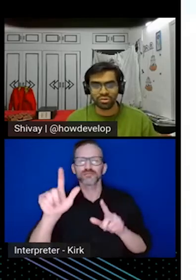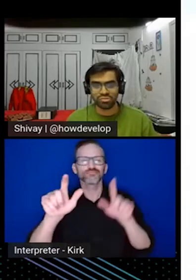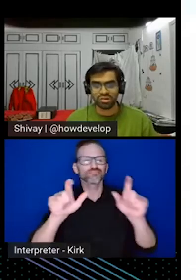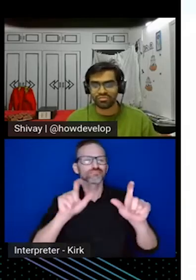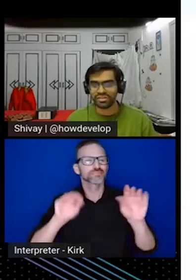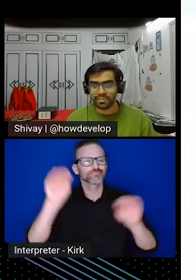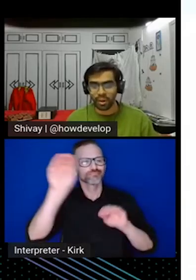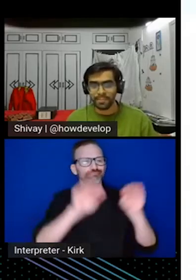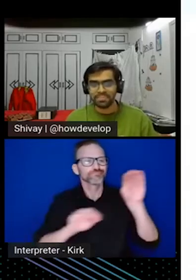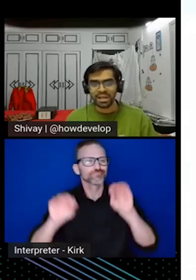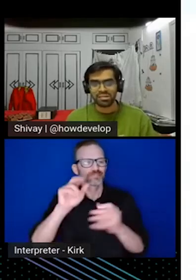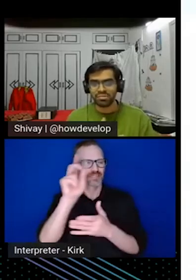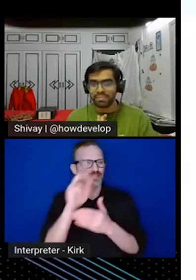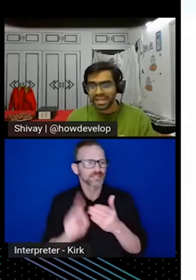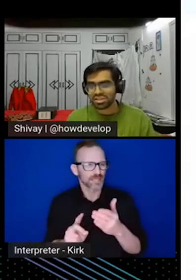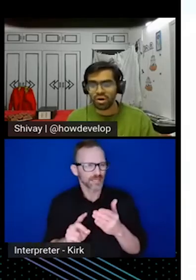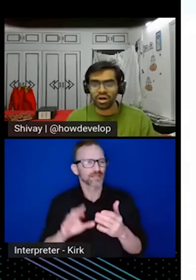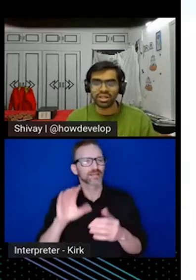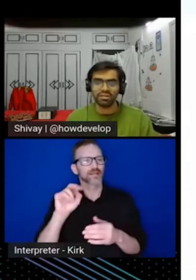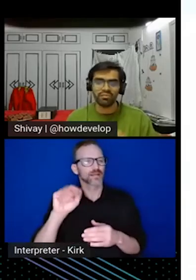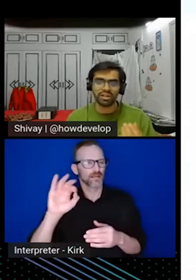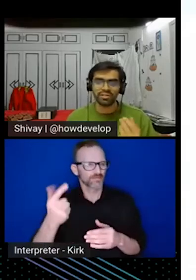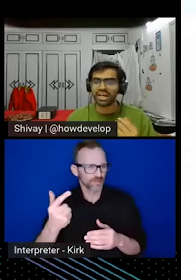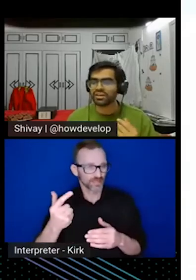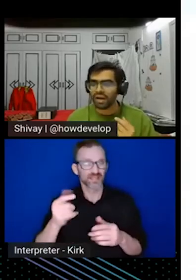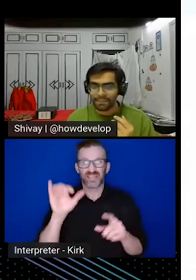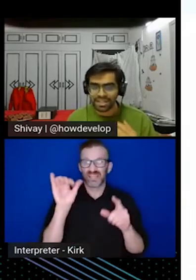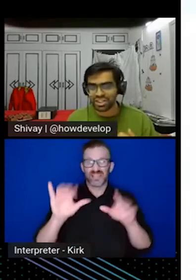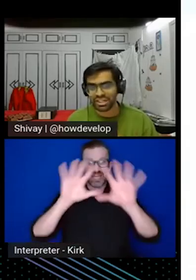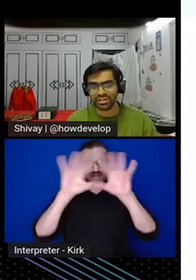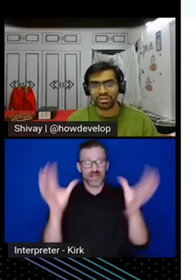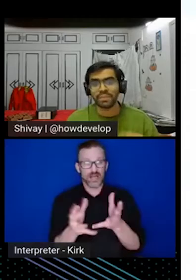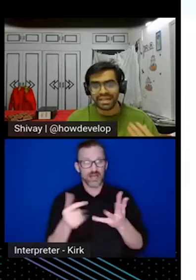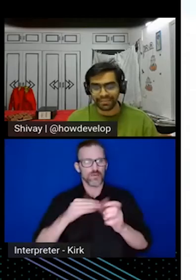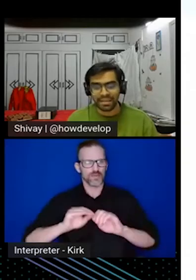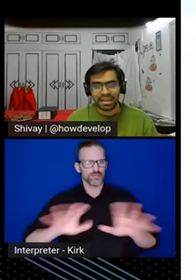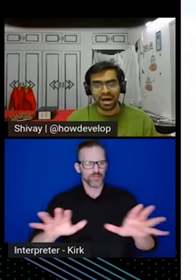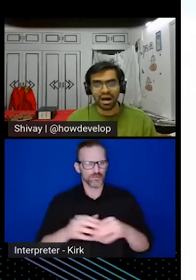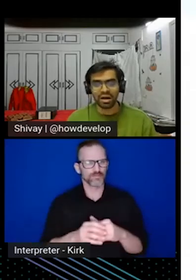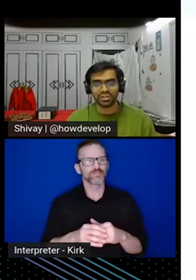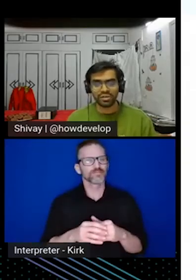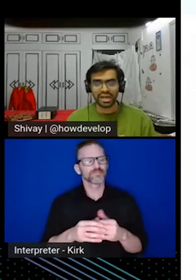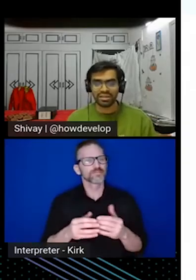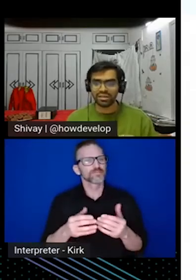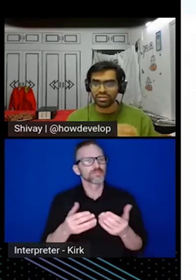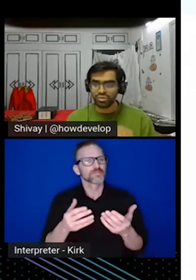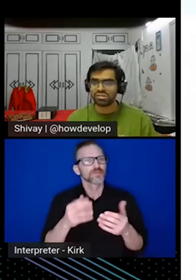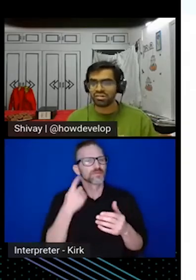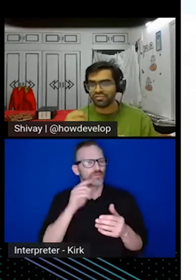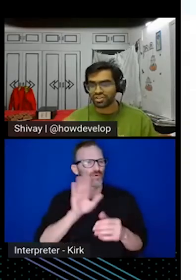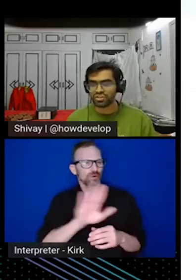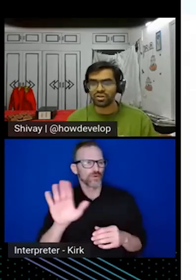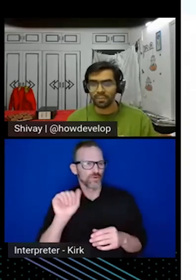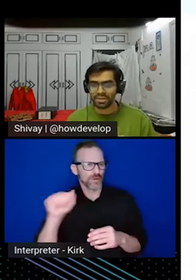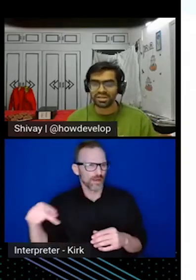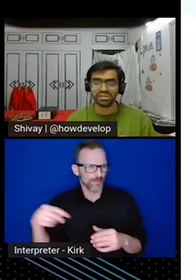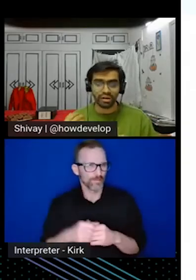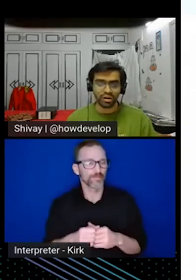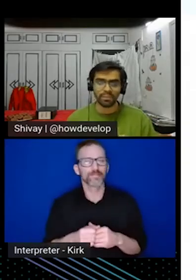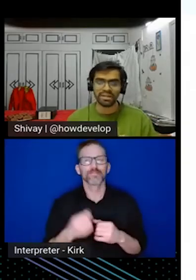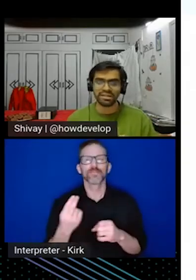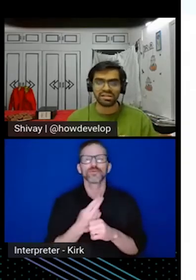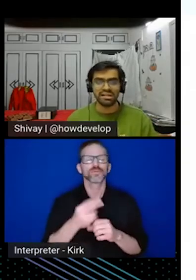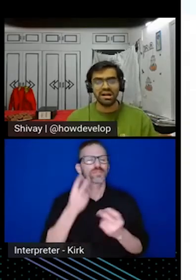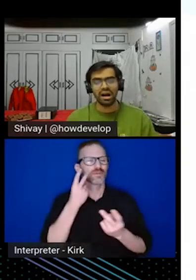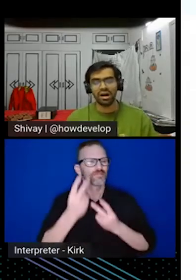you want to sort of deploy. So based on whatever application that you're building, you can use visual components,